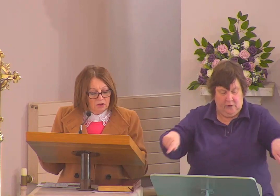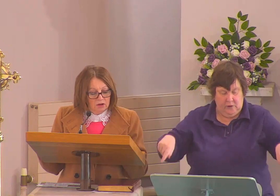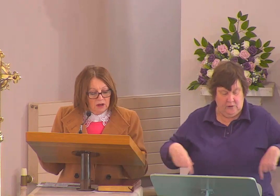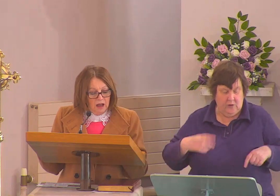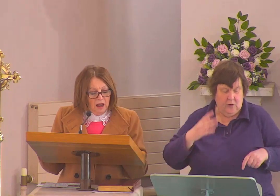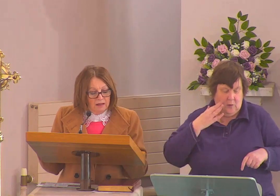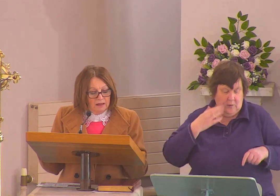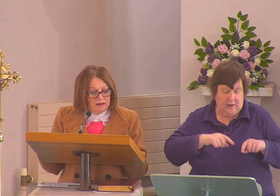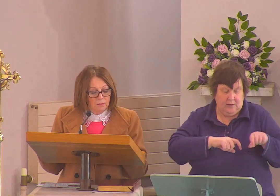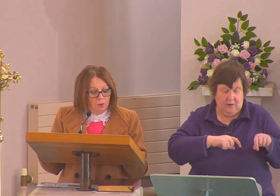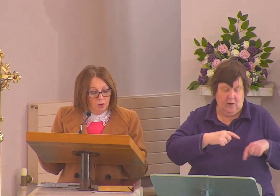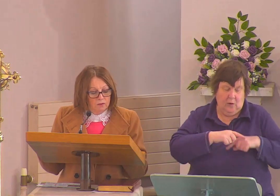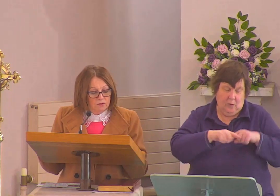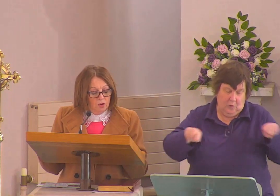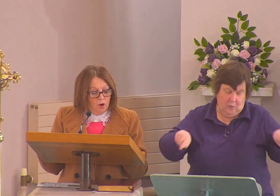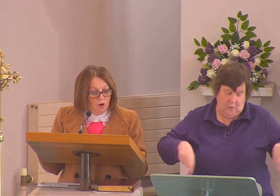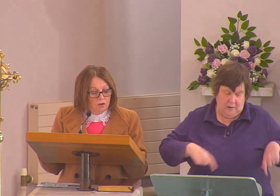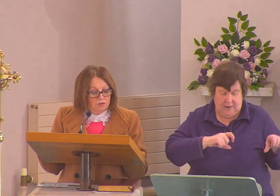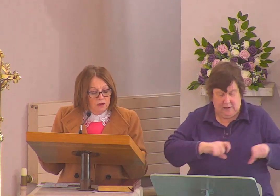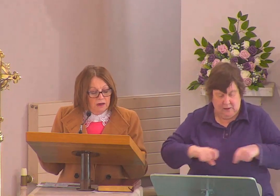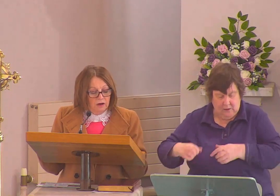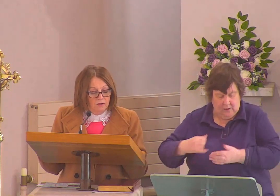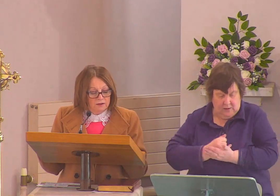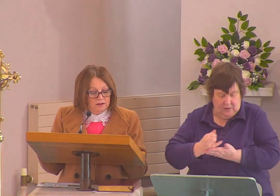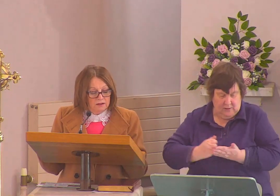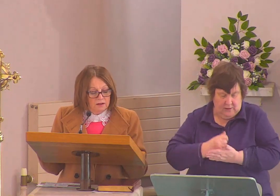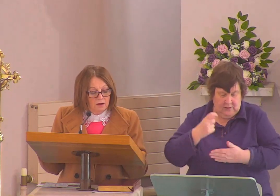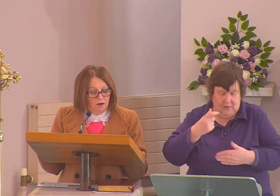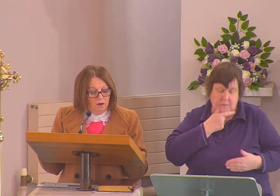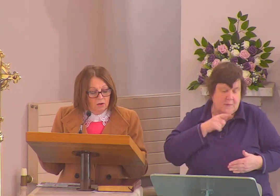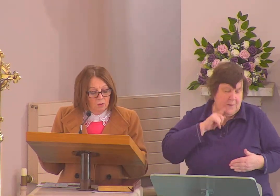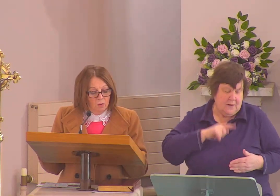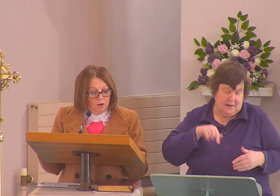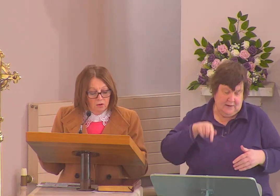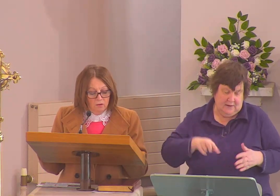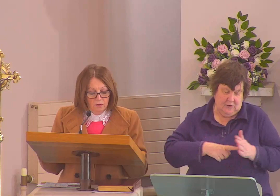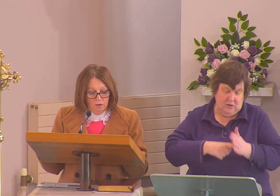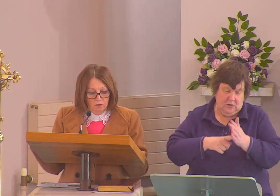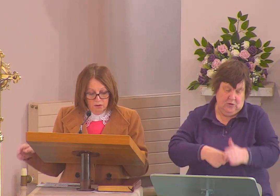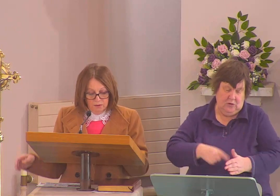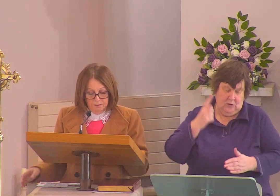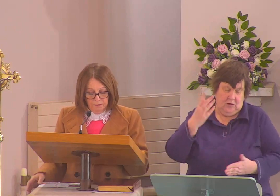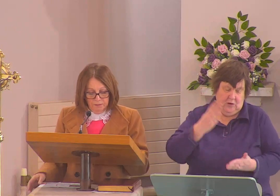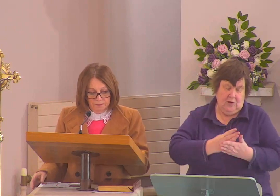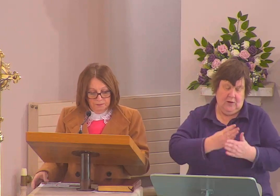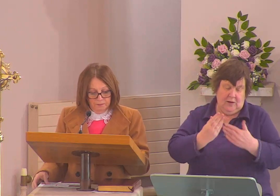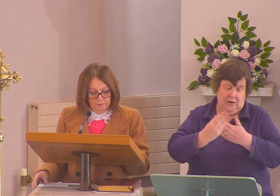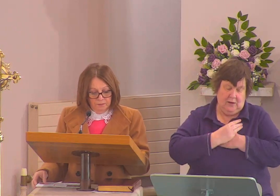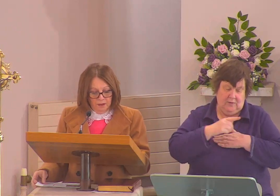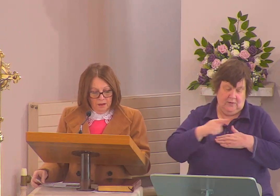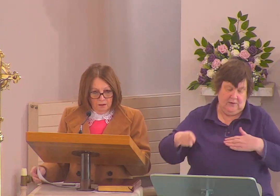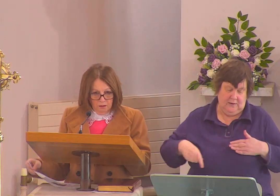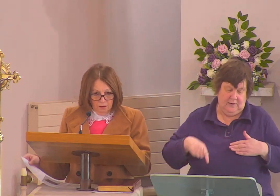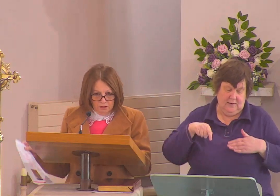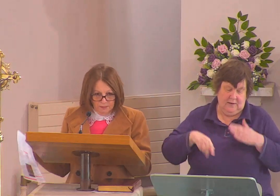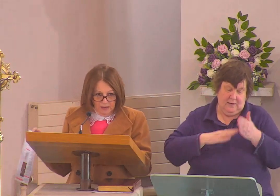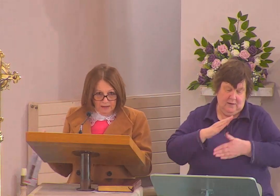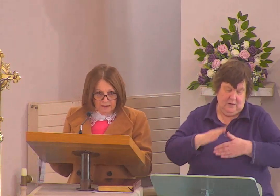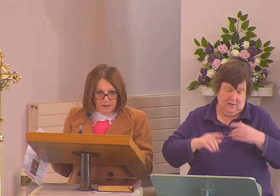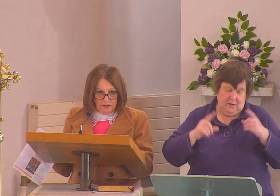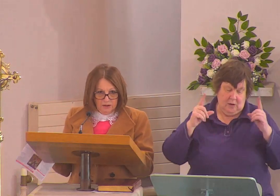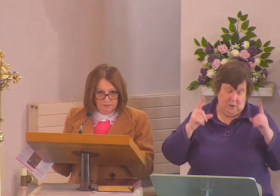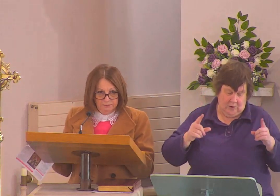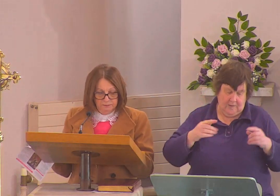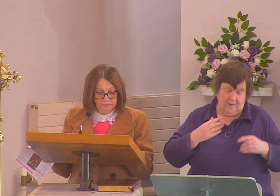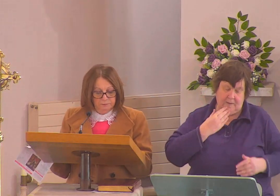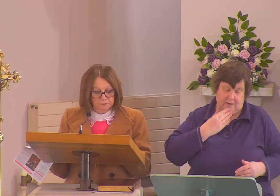sinners, and this proves God really loves us. The word of the Lord. Thanks be to God. Gospel